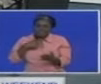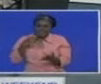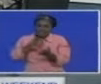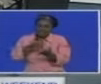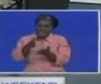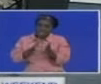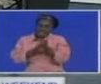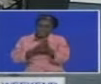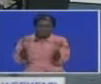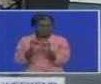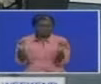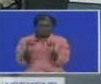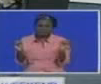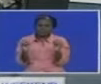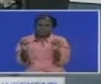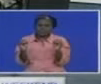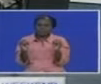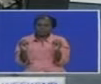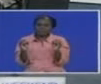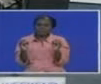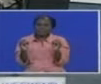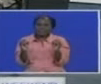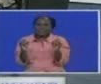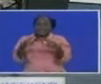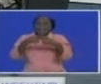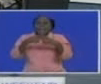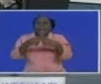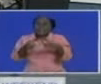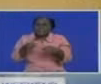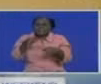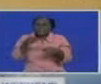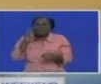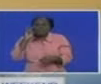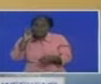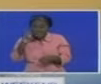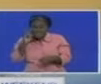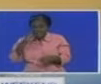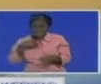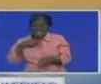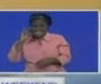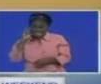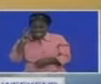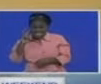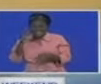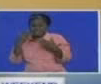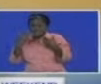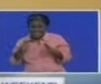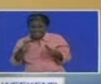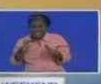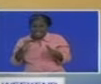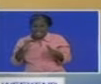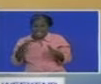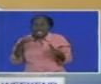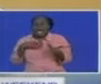excited. my friend, maybe. But you witnessed, I saw something which was just out